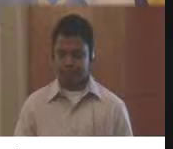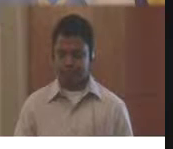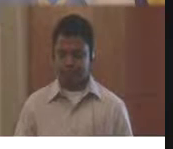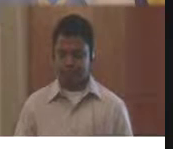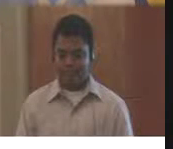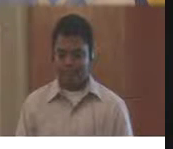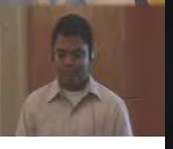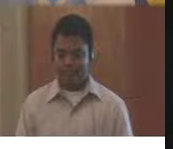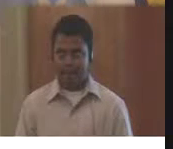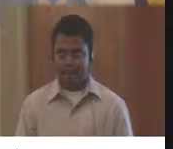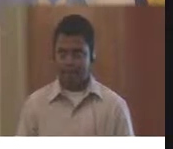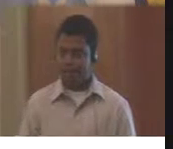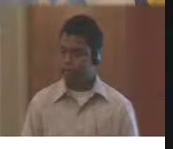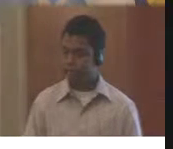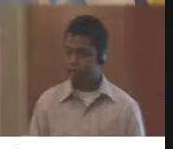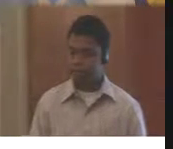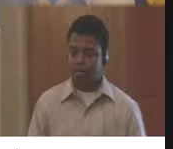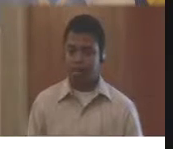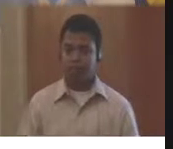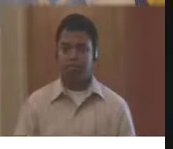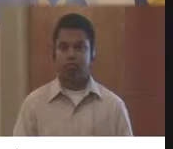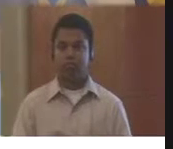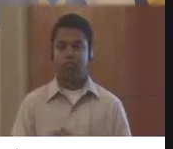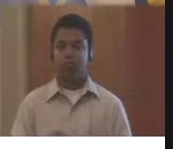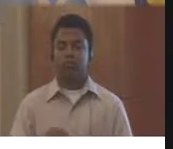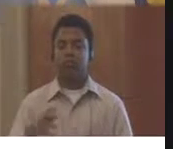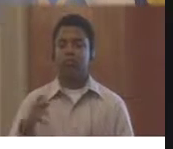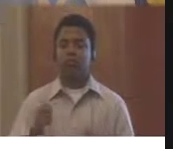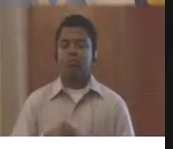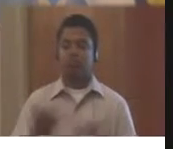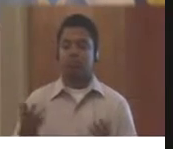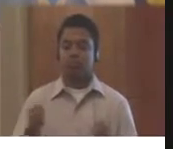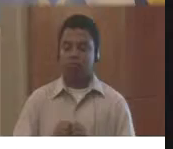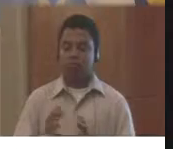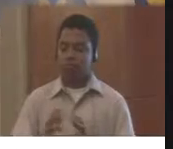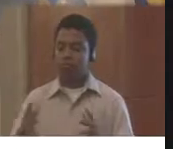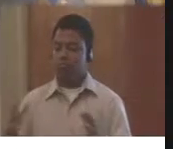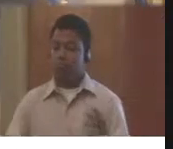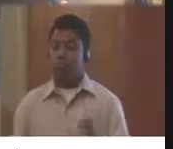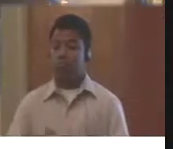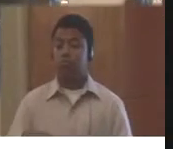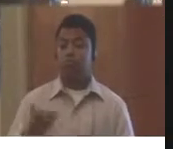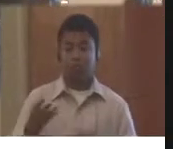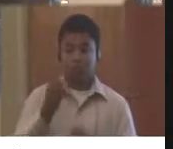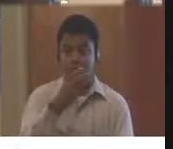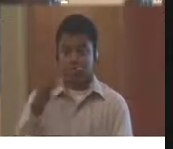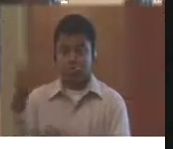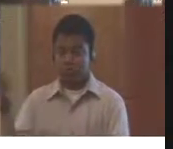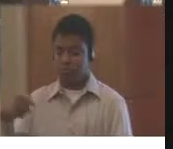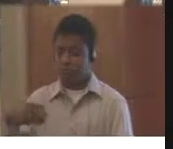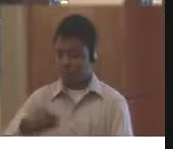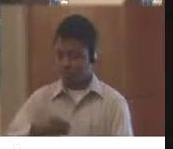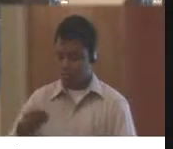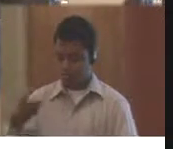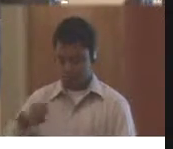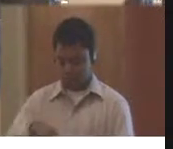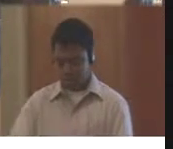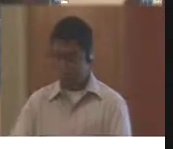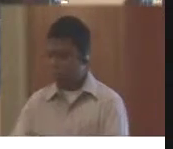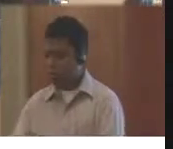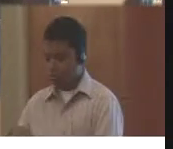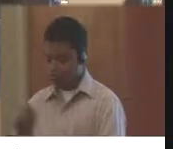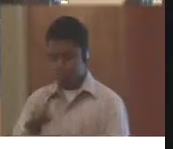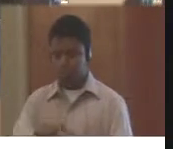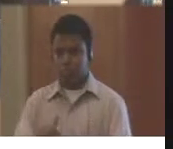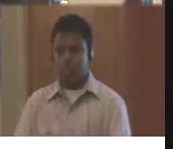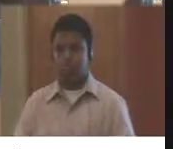in cities because of the double phenomenon of the increase of world population and in globalization circumstances.